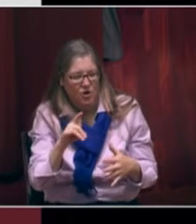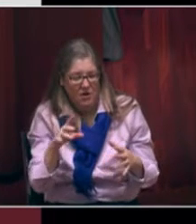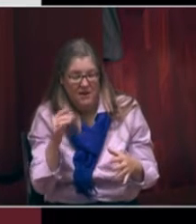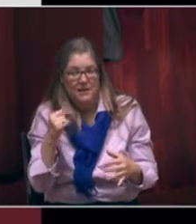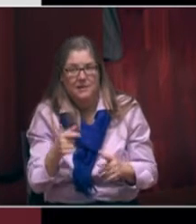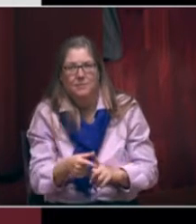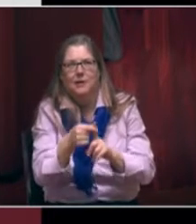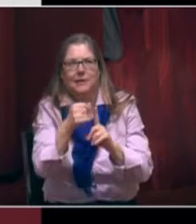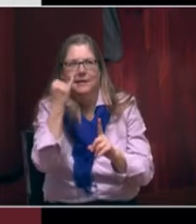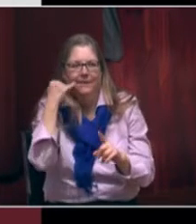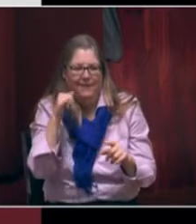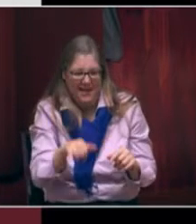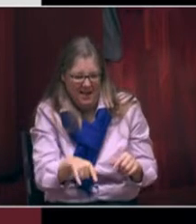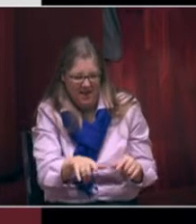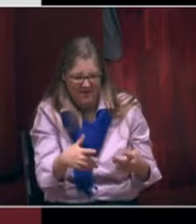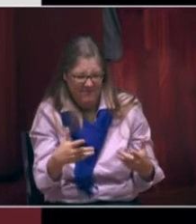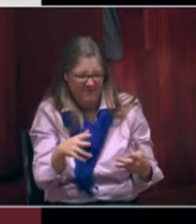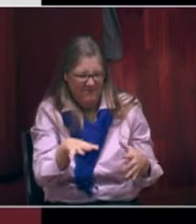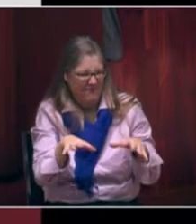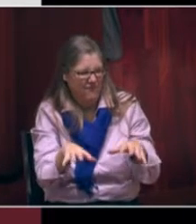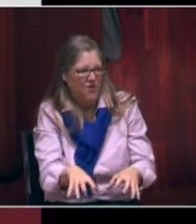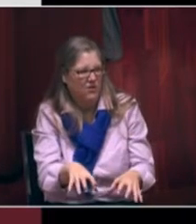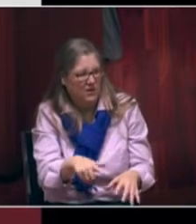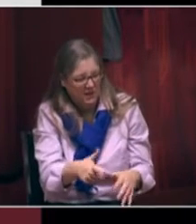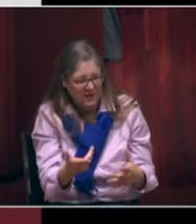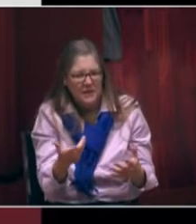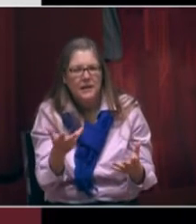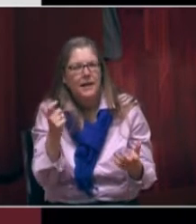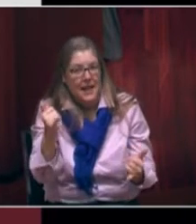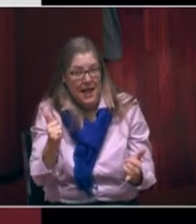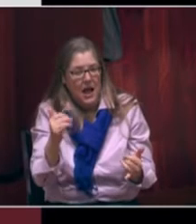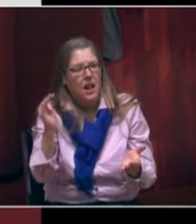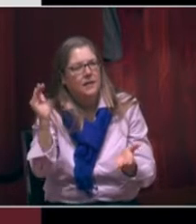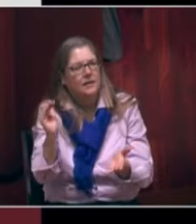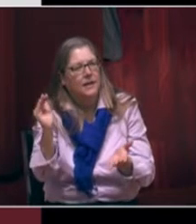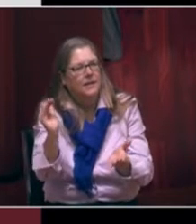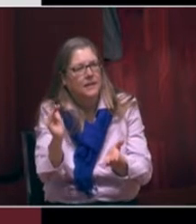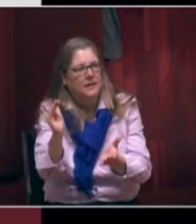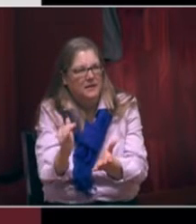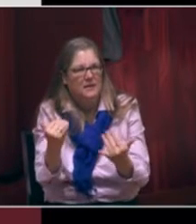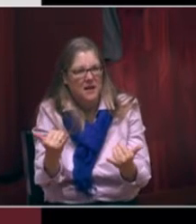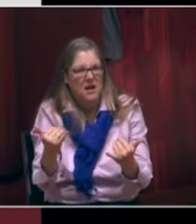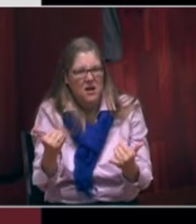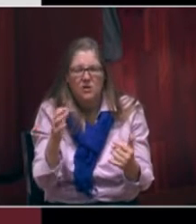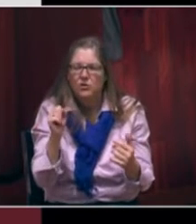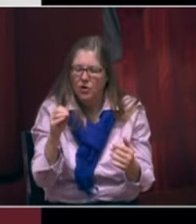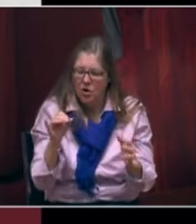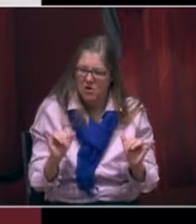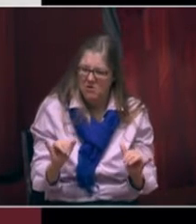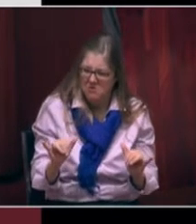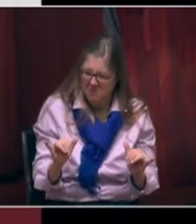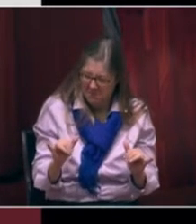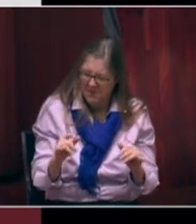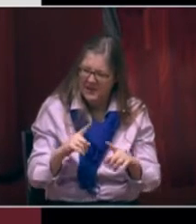frozen. There's fewer and fewer of those around, so we're starting to think of different ways that we might want